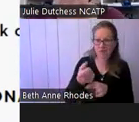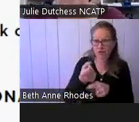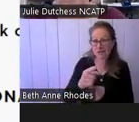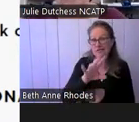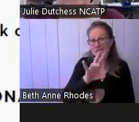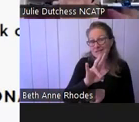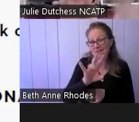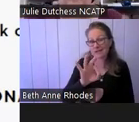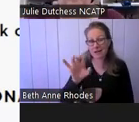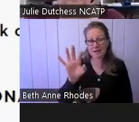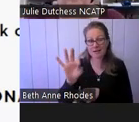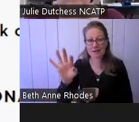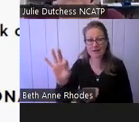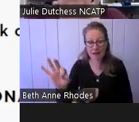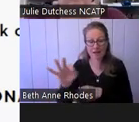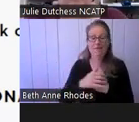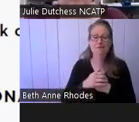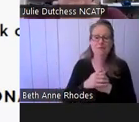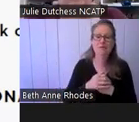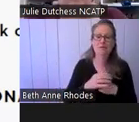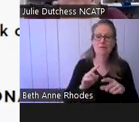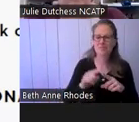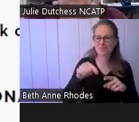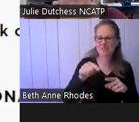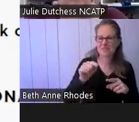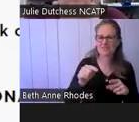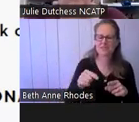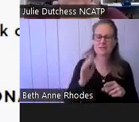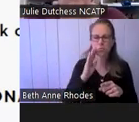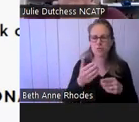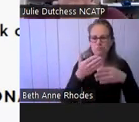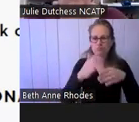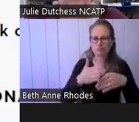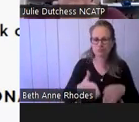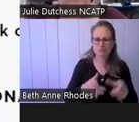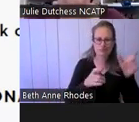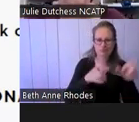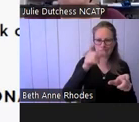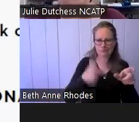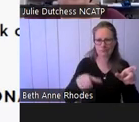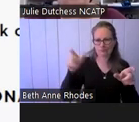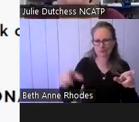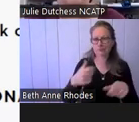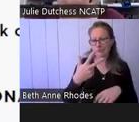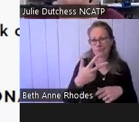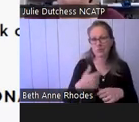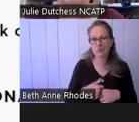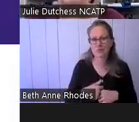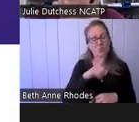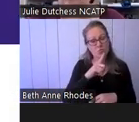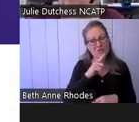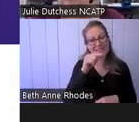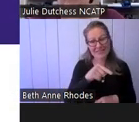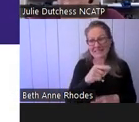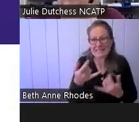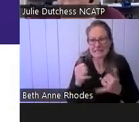But so that just kind of gives you a breakdown of what comes with each of those. But it's pretty robust for the free version